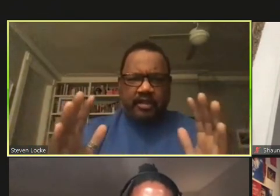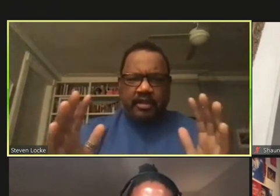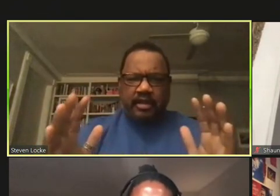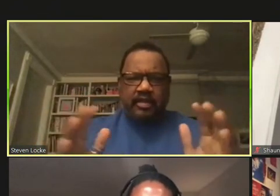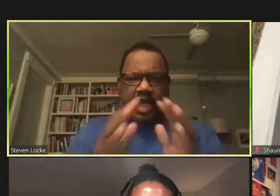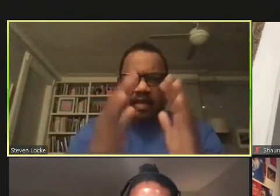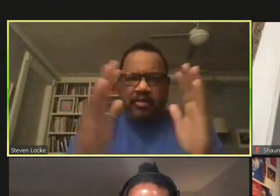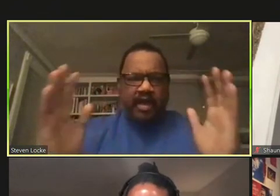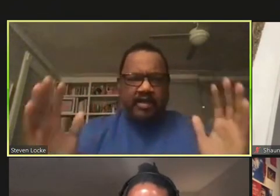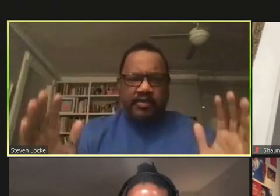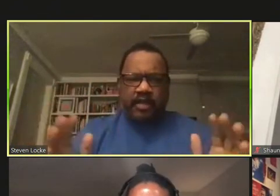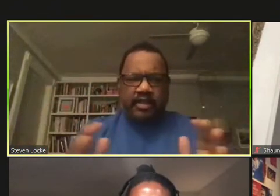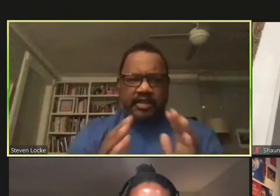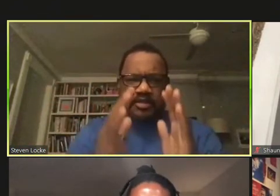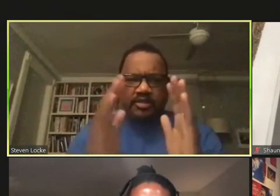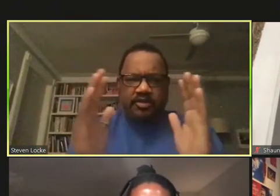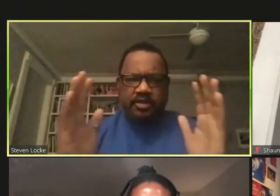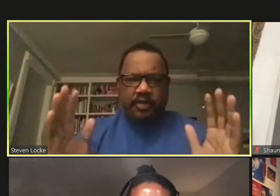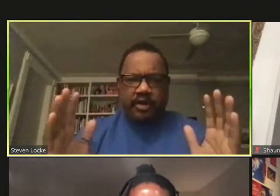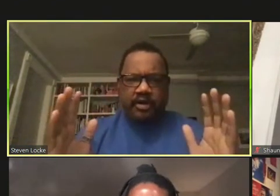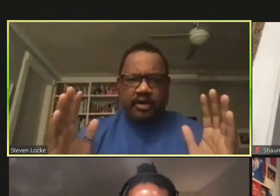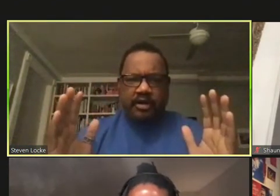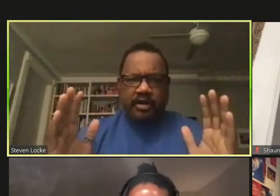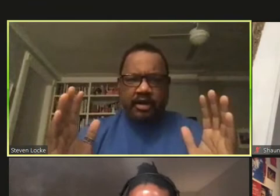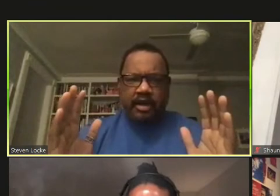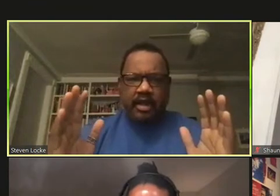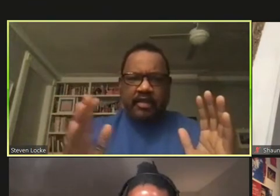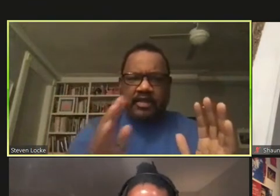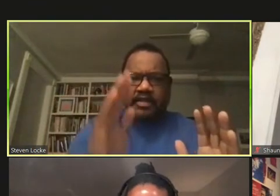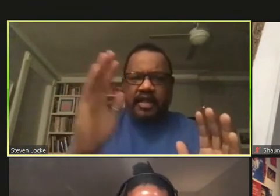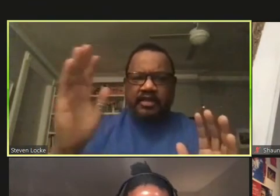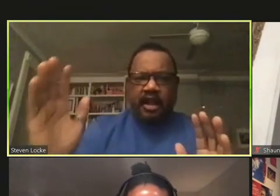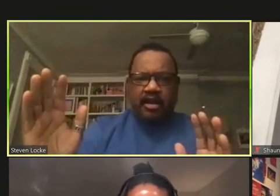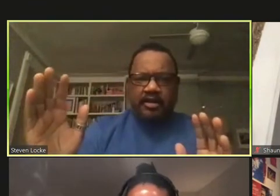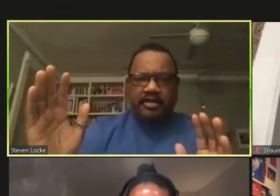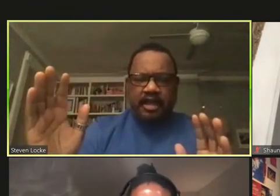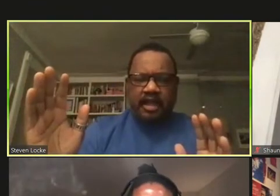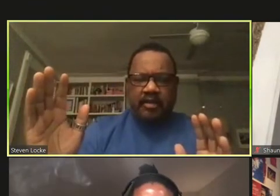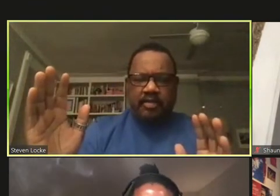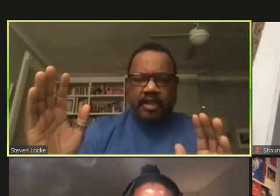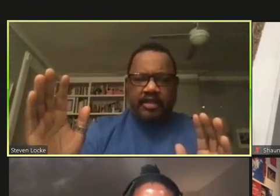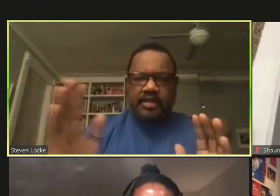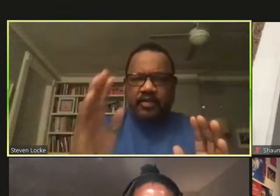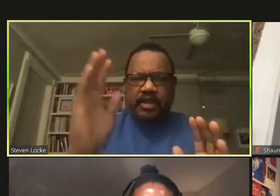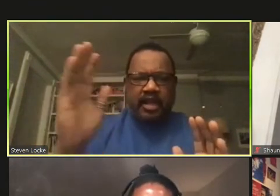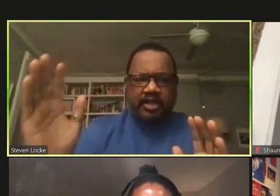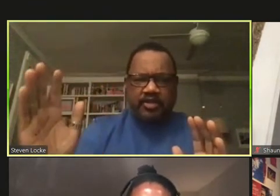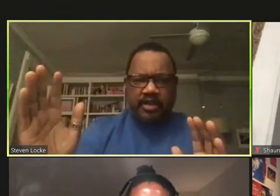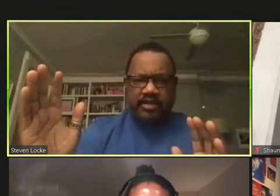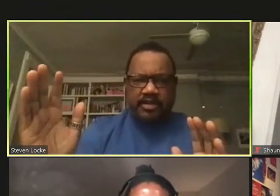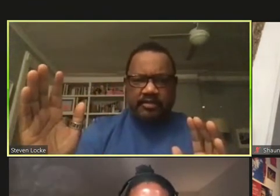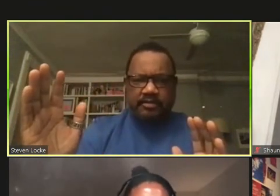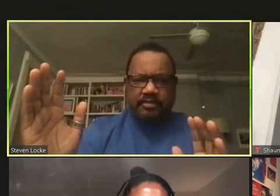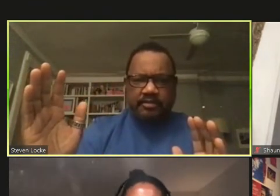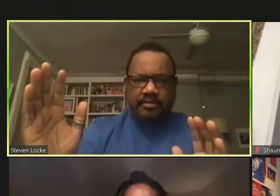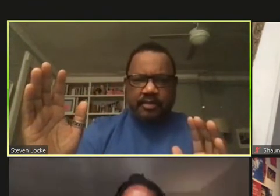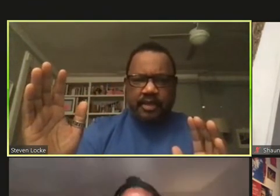afoot in the apparatus, the way these institutions work, that sets an artist up as someone not to be